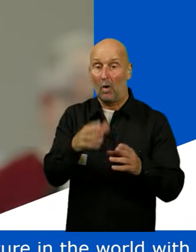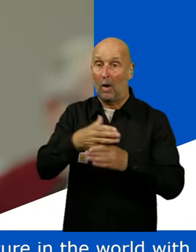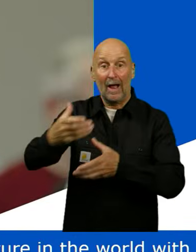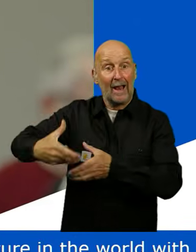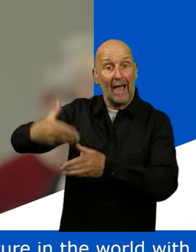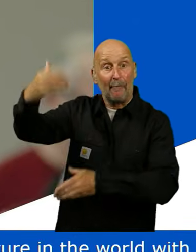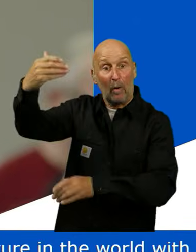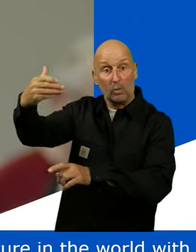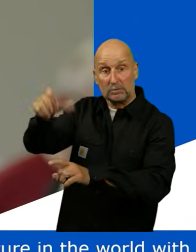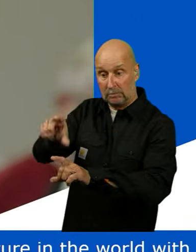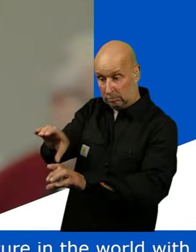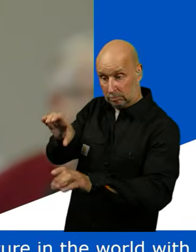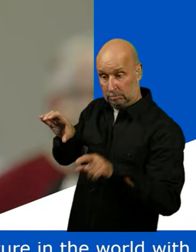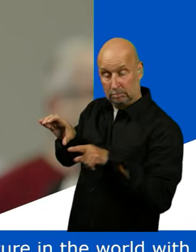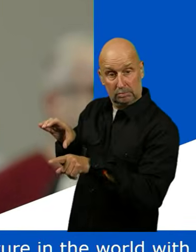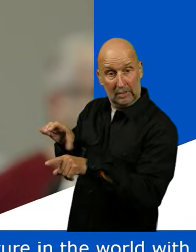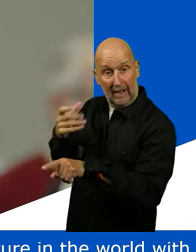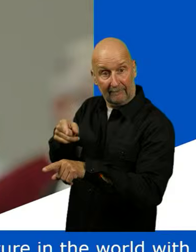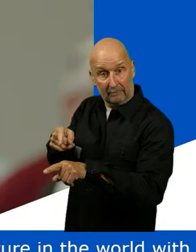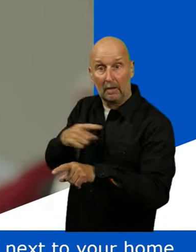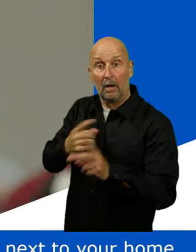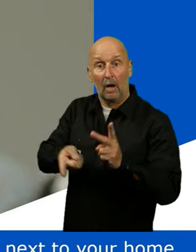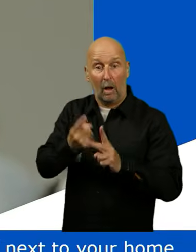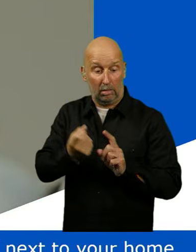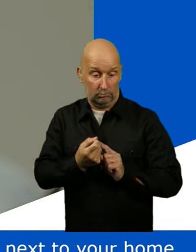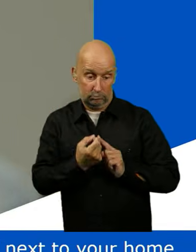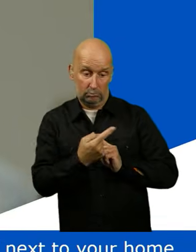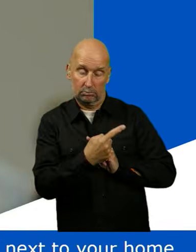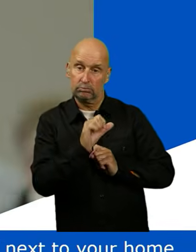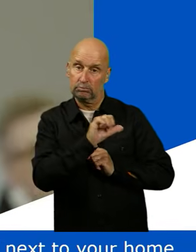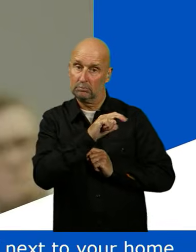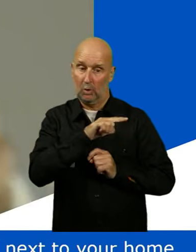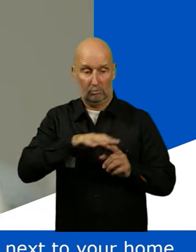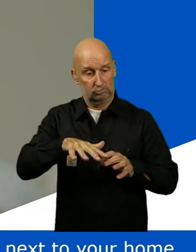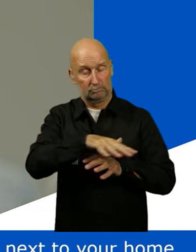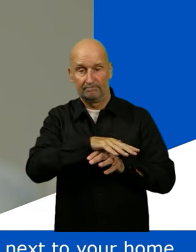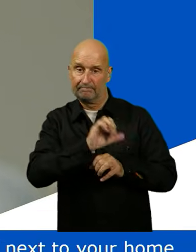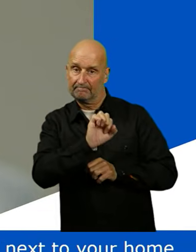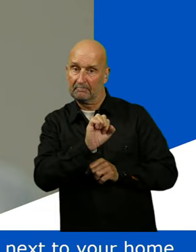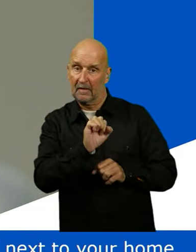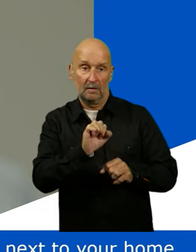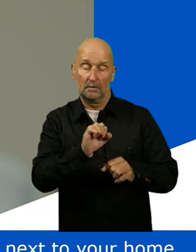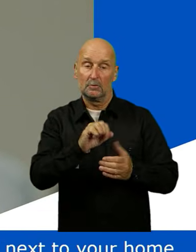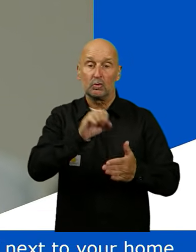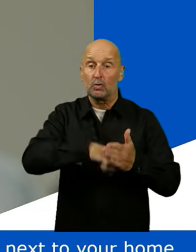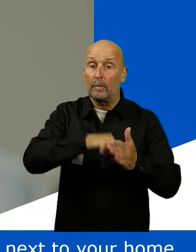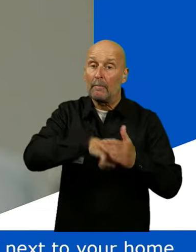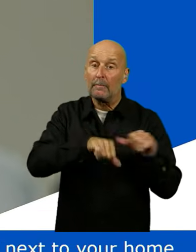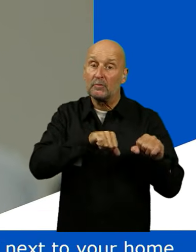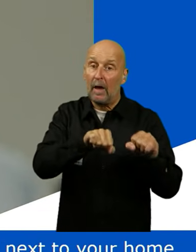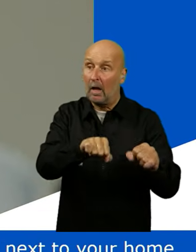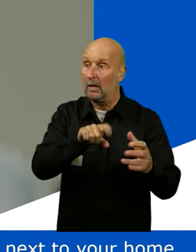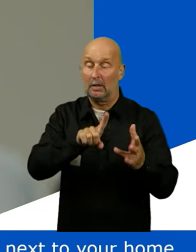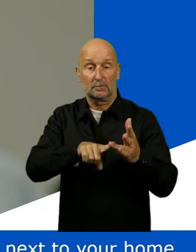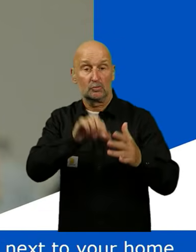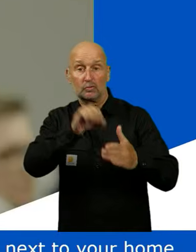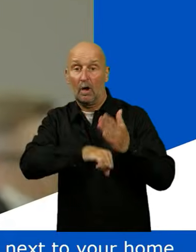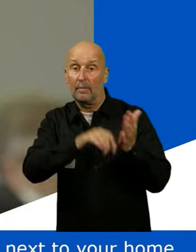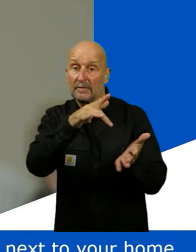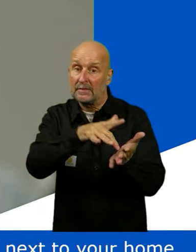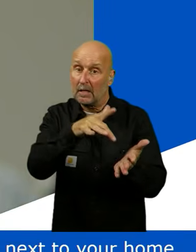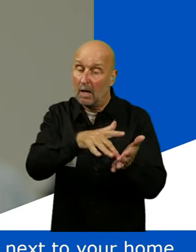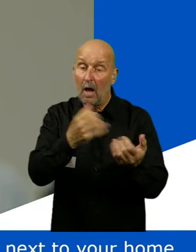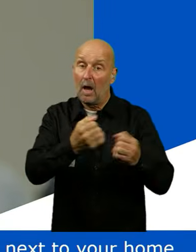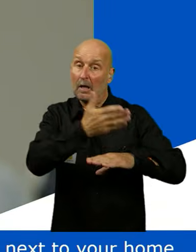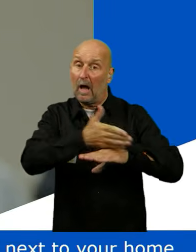lampposts, to ones that are close to your main amenities in supermarket car parks, retail car parks, like they're